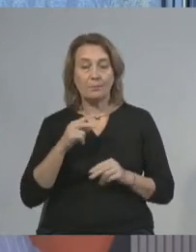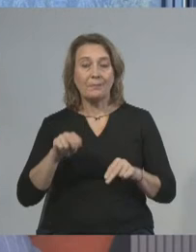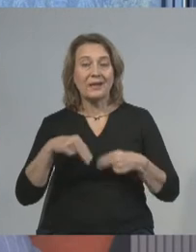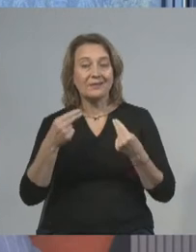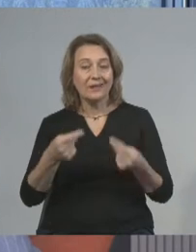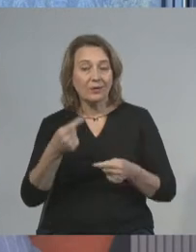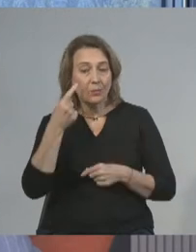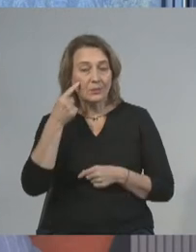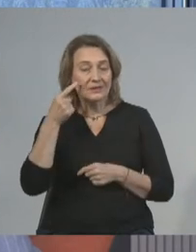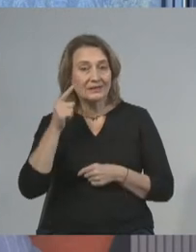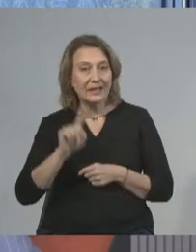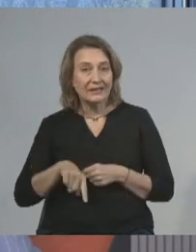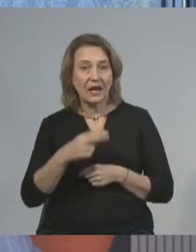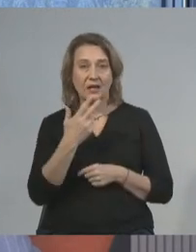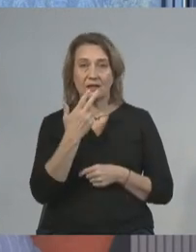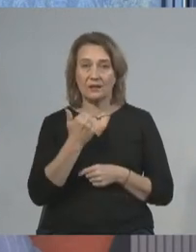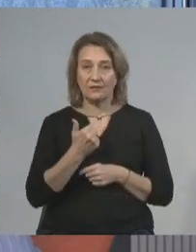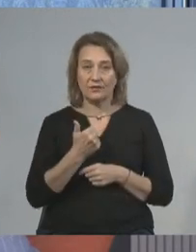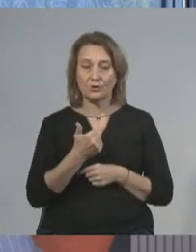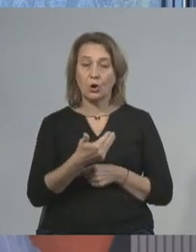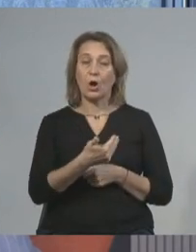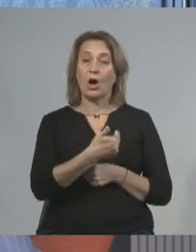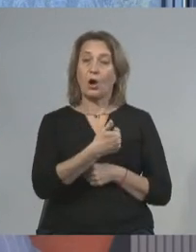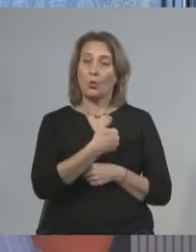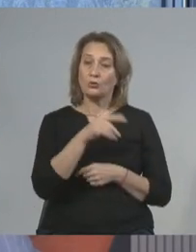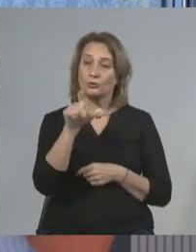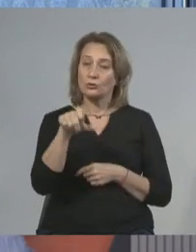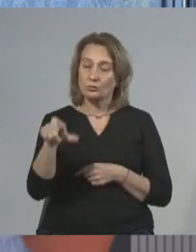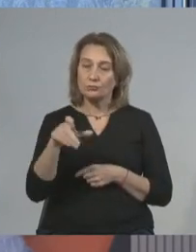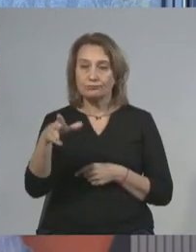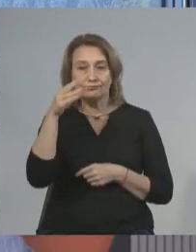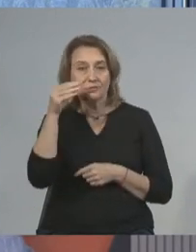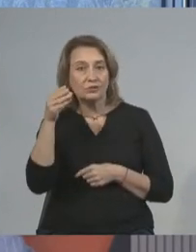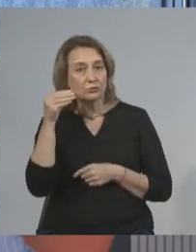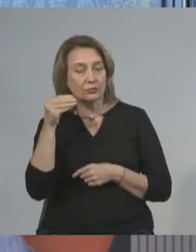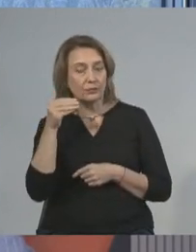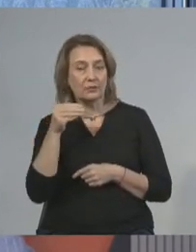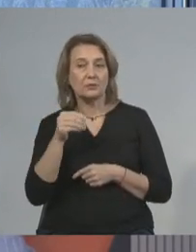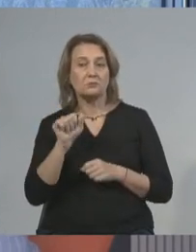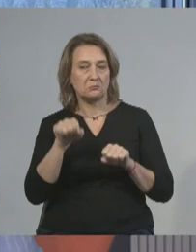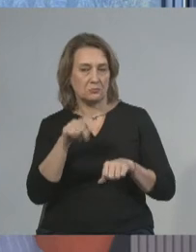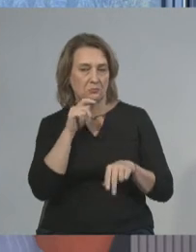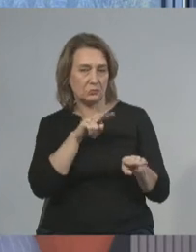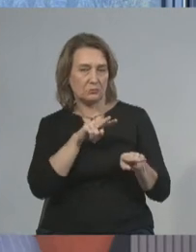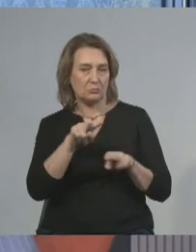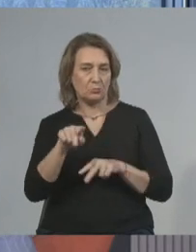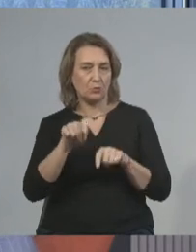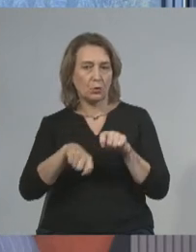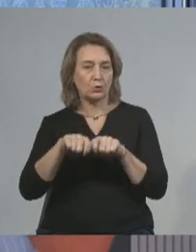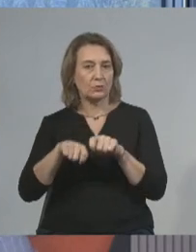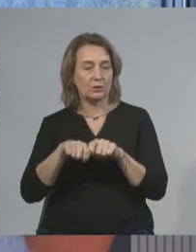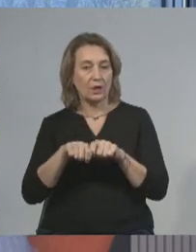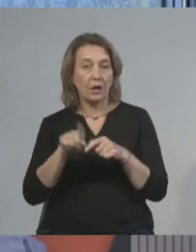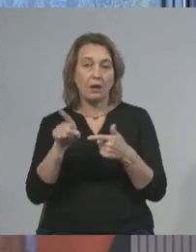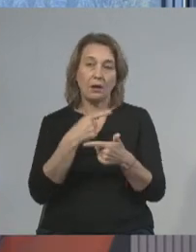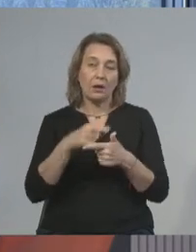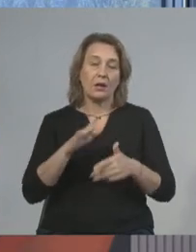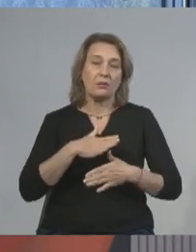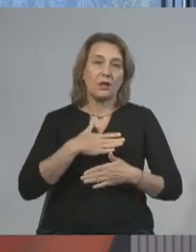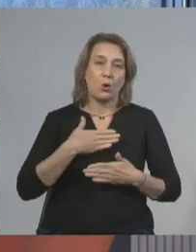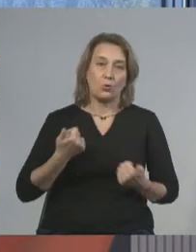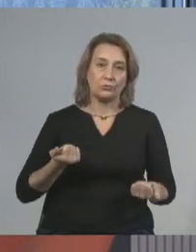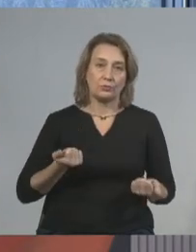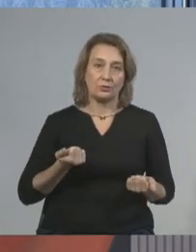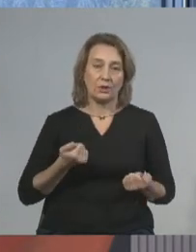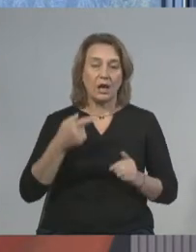media literacy we provide people with skills and knowledge and then people need to actually use